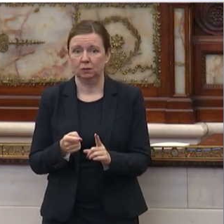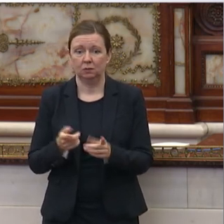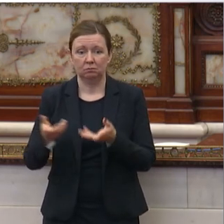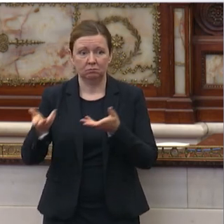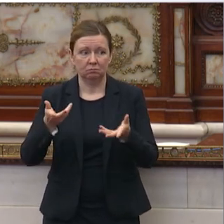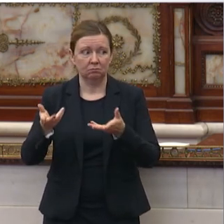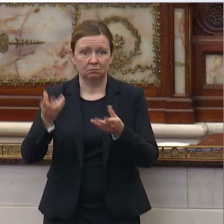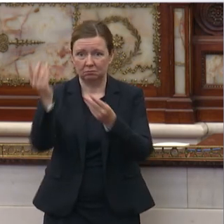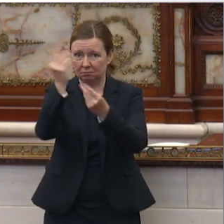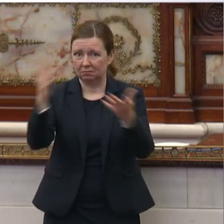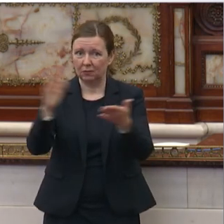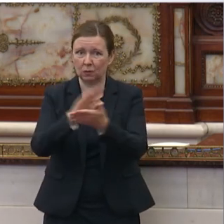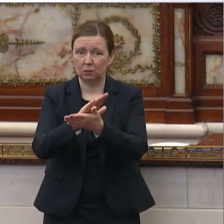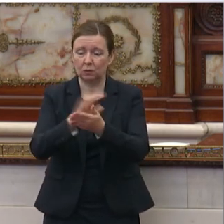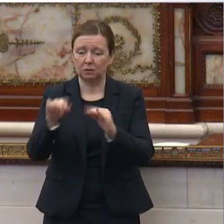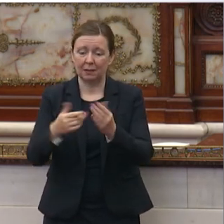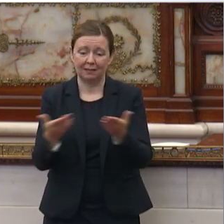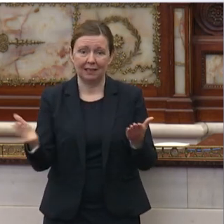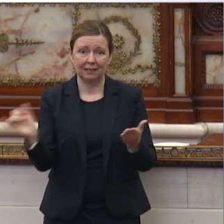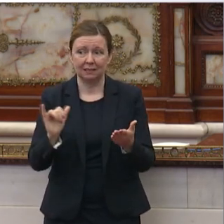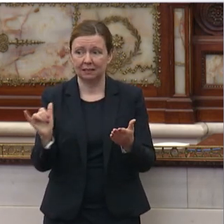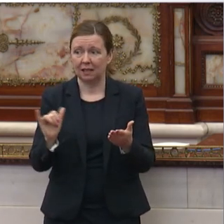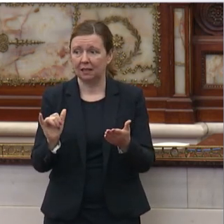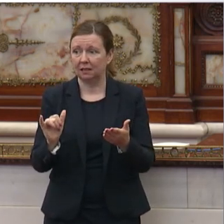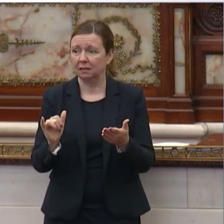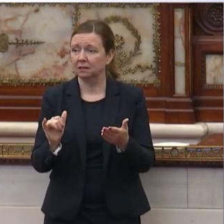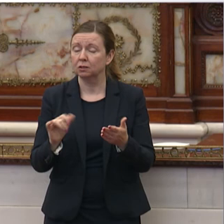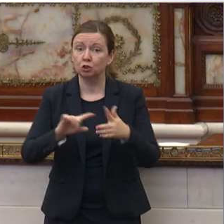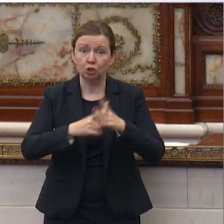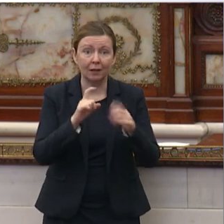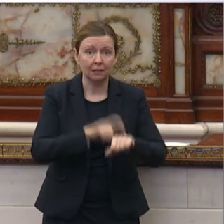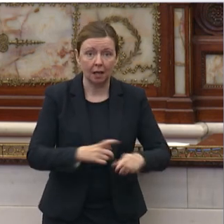communicate to the schools about things such as start times,